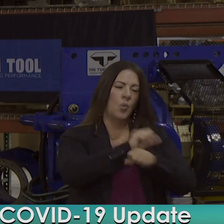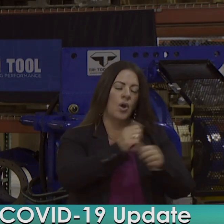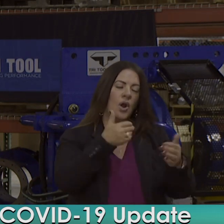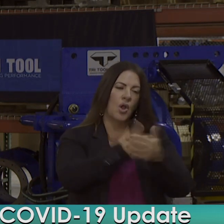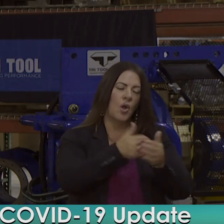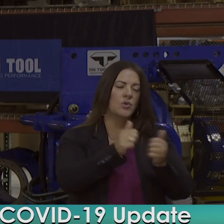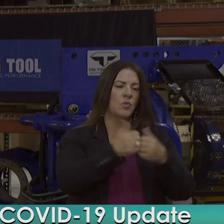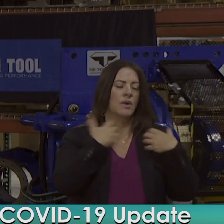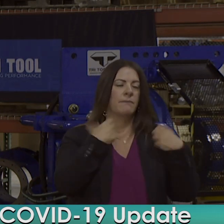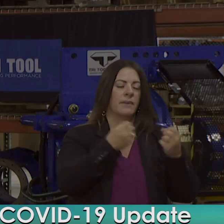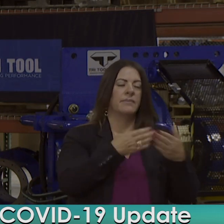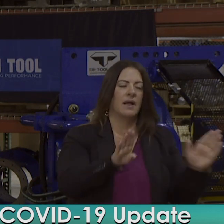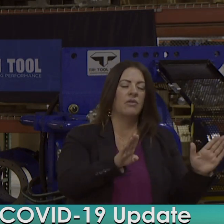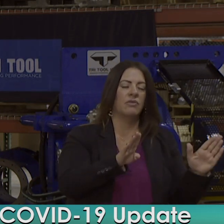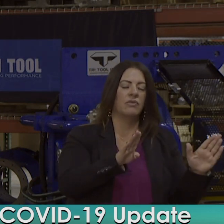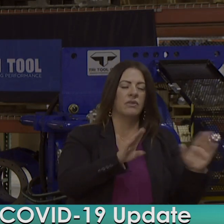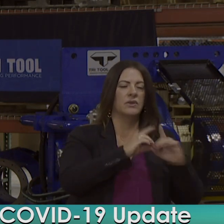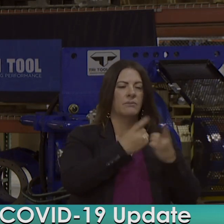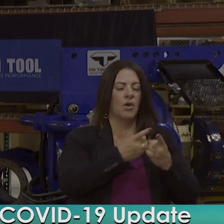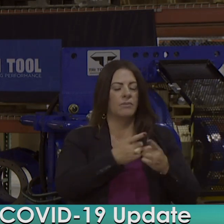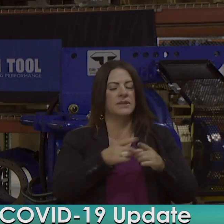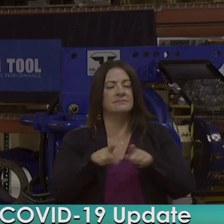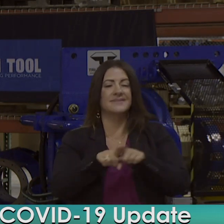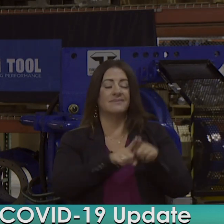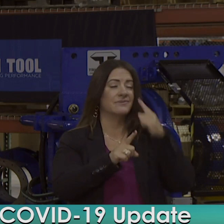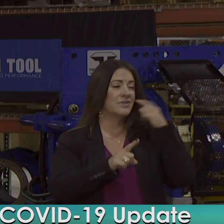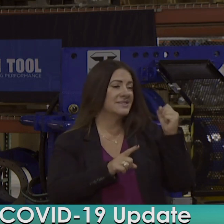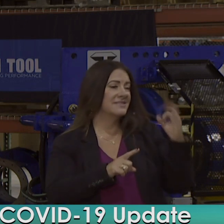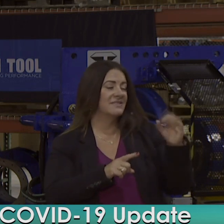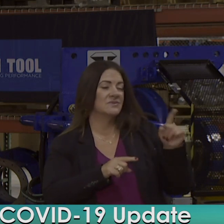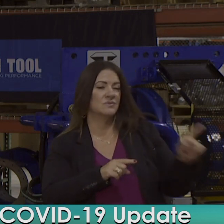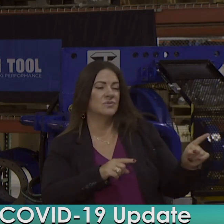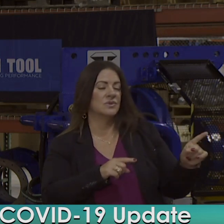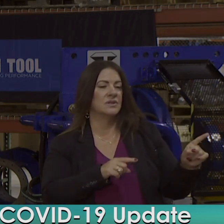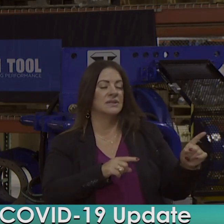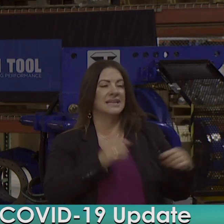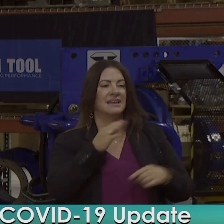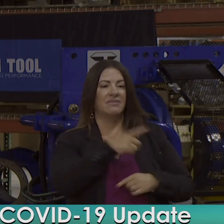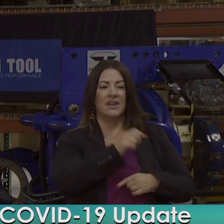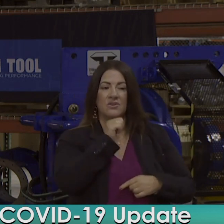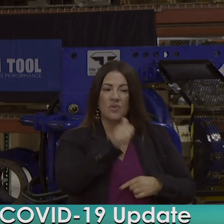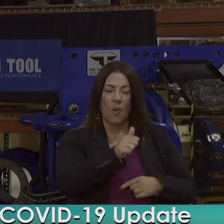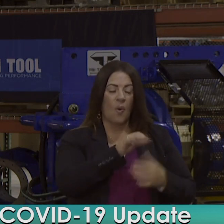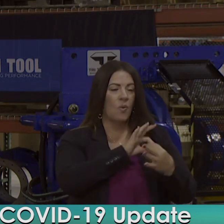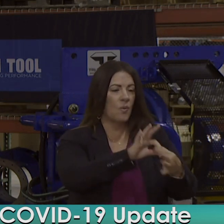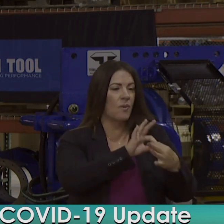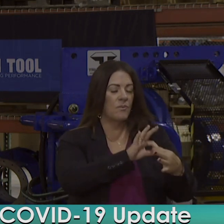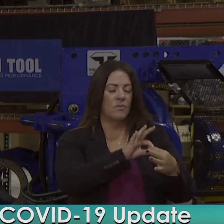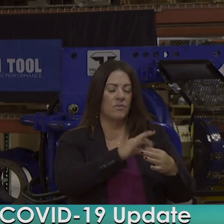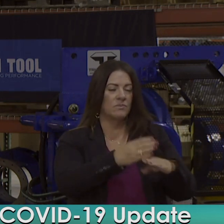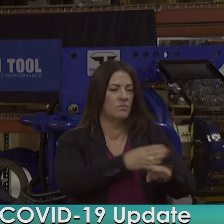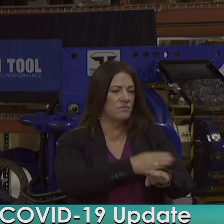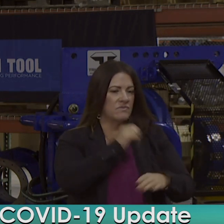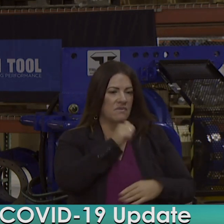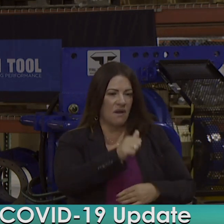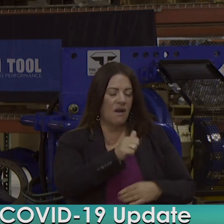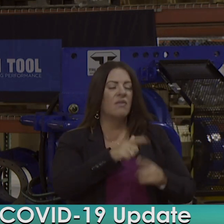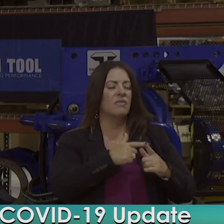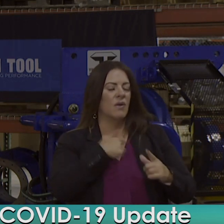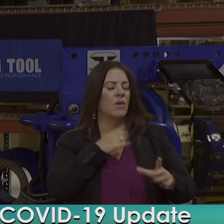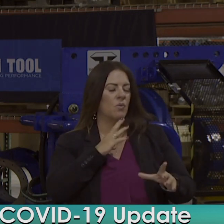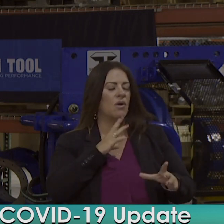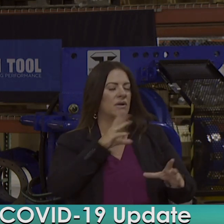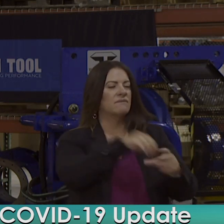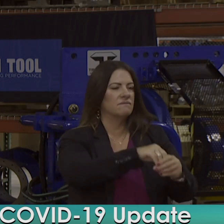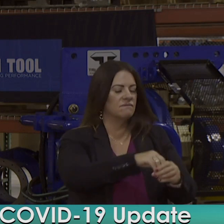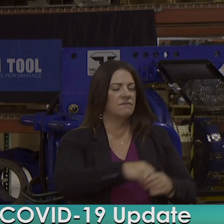San Francisco just did, and others. To the extent they don't, we will advise, as we have in Imperial County, that they do,